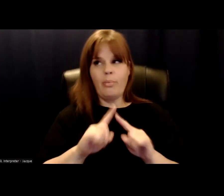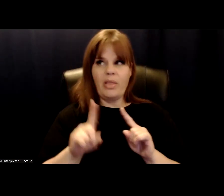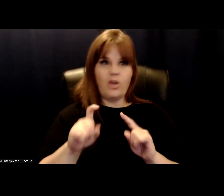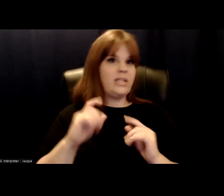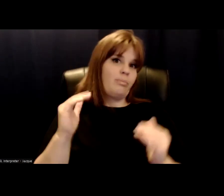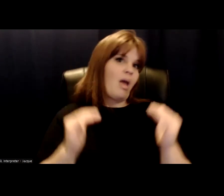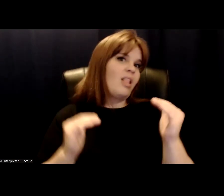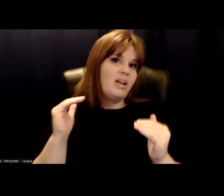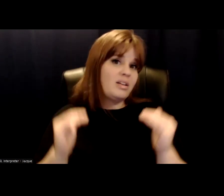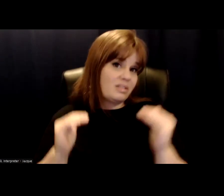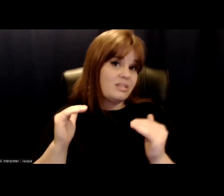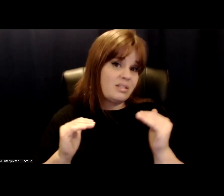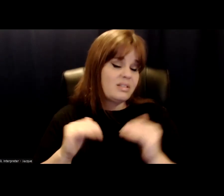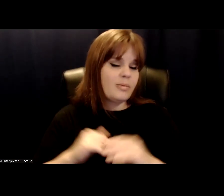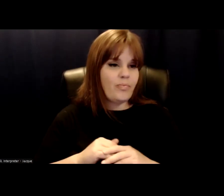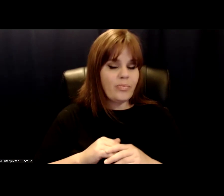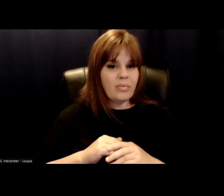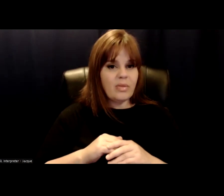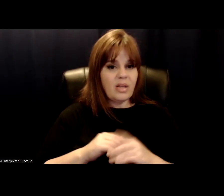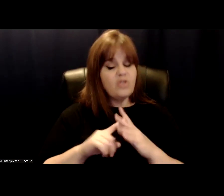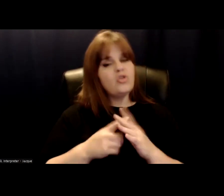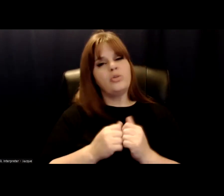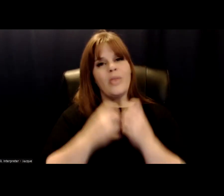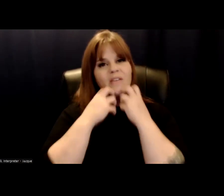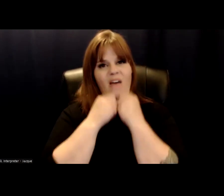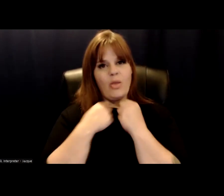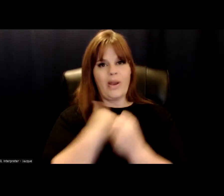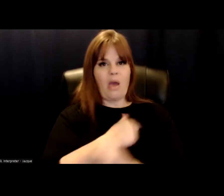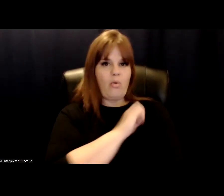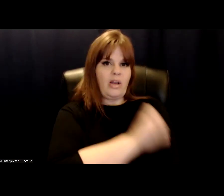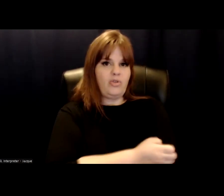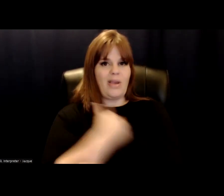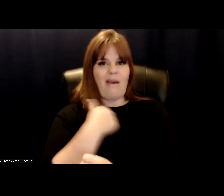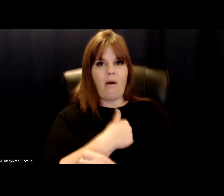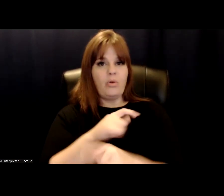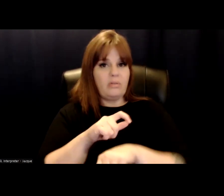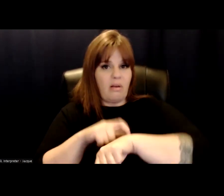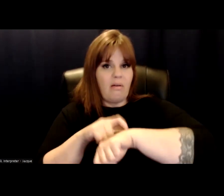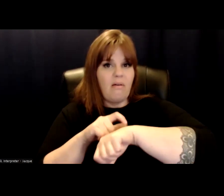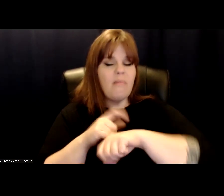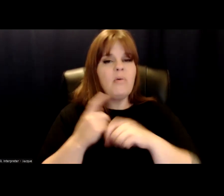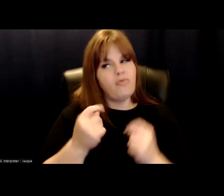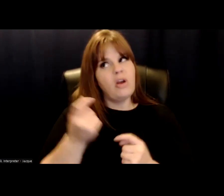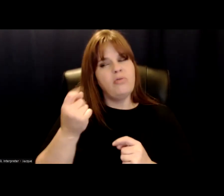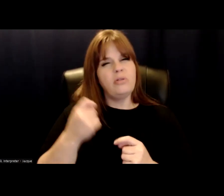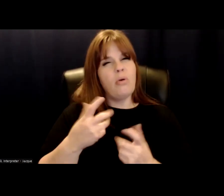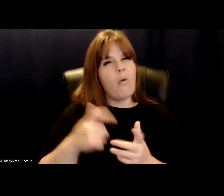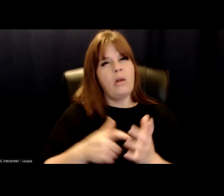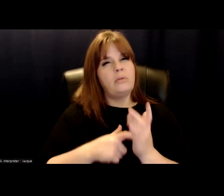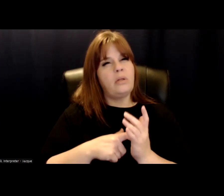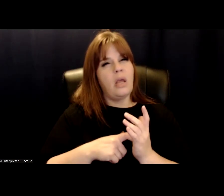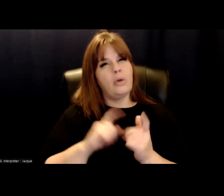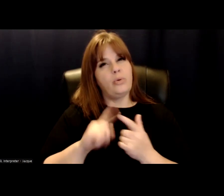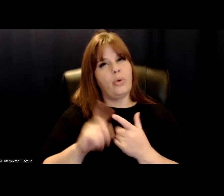with valuing our own energy and our own time, trying to understand what it takes to bring